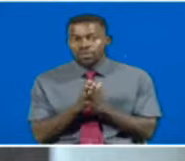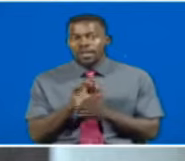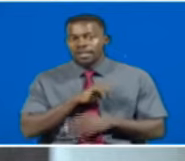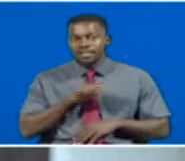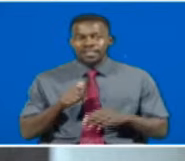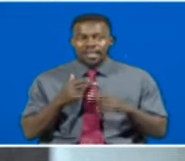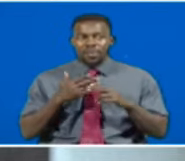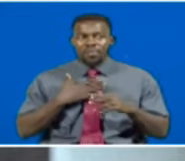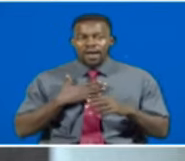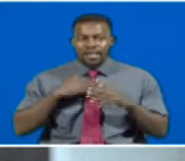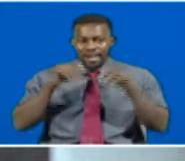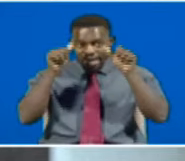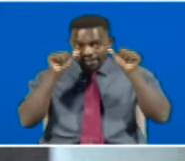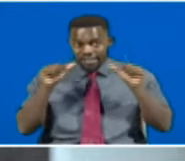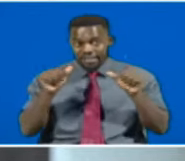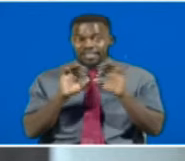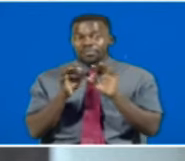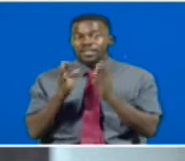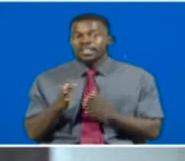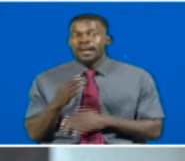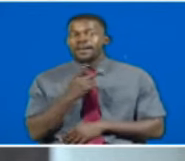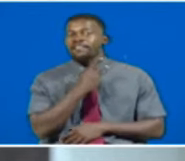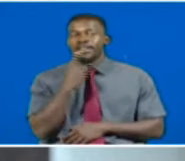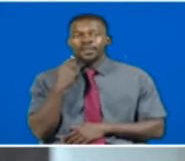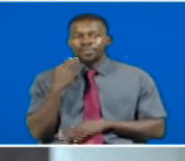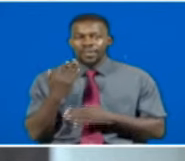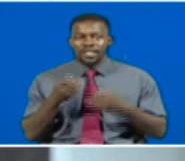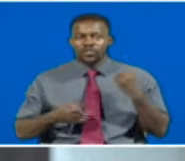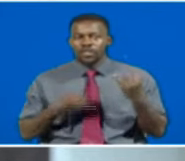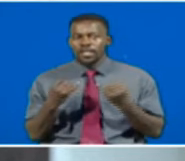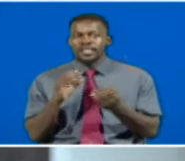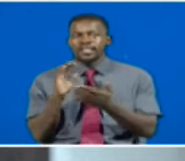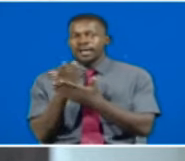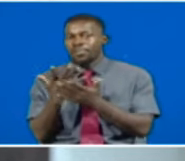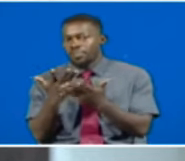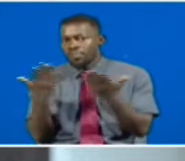Ashley Mazuri. Our sign language interpreter is Philip Omondi. Enjoy the rest of your viewing and have a fabulous day.